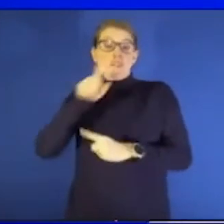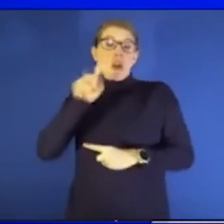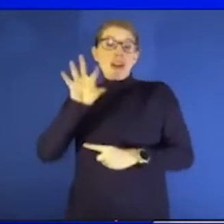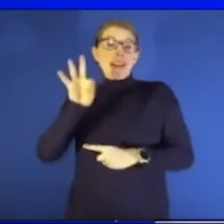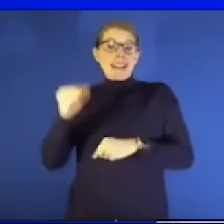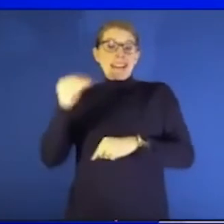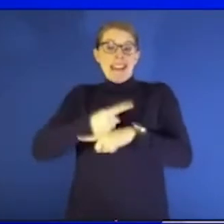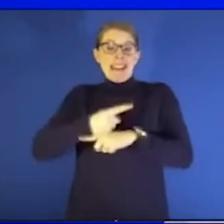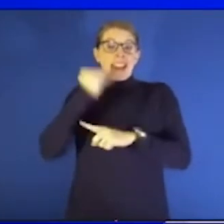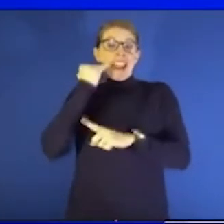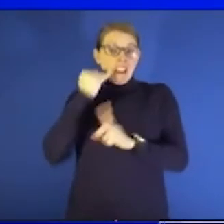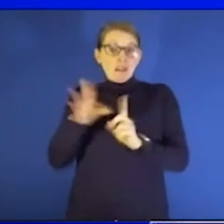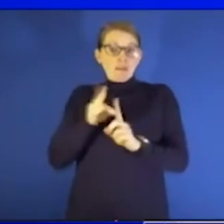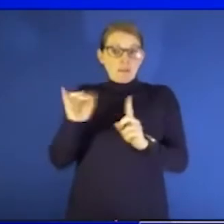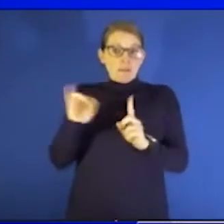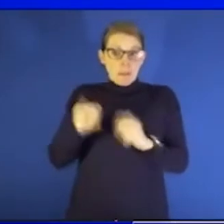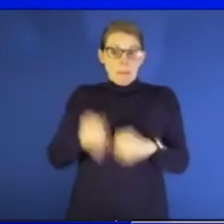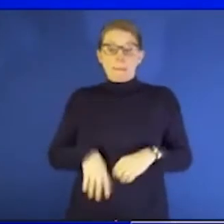two,